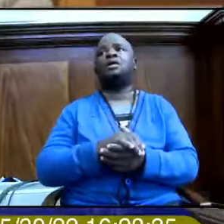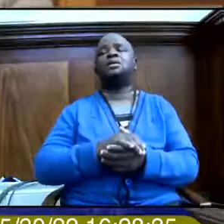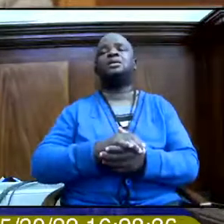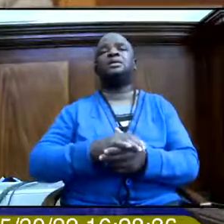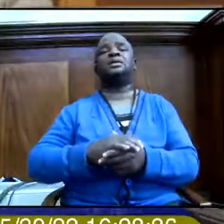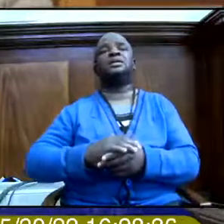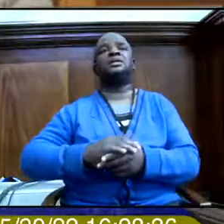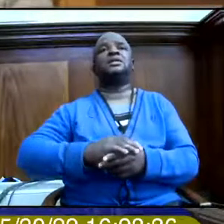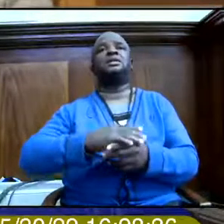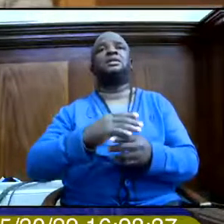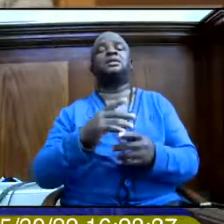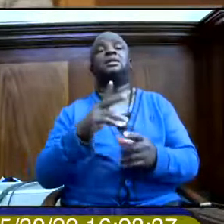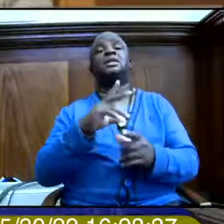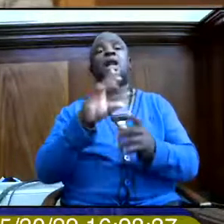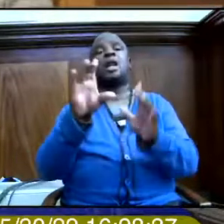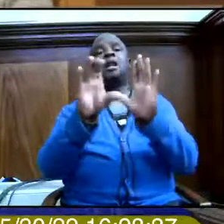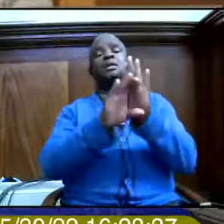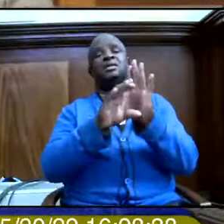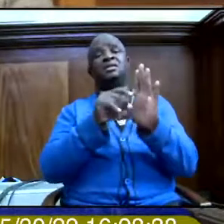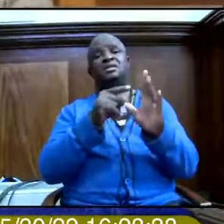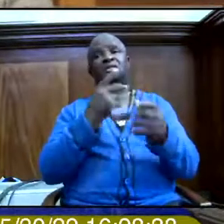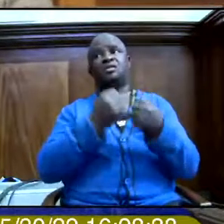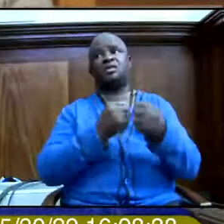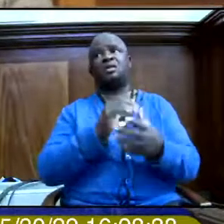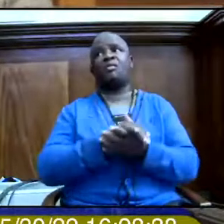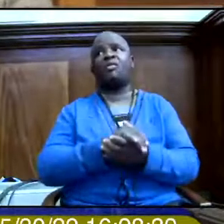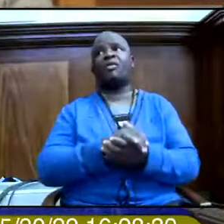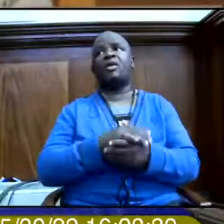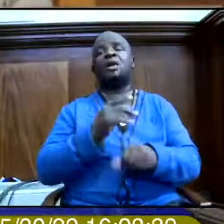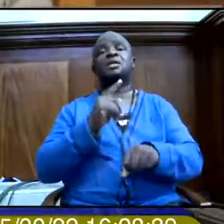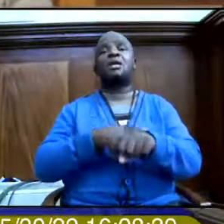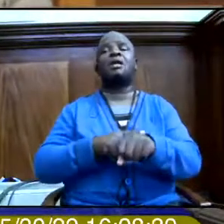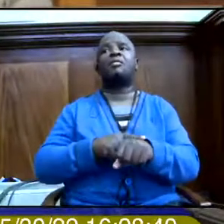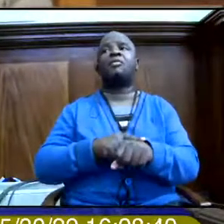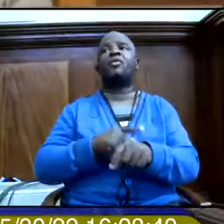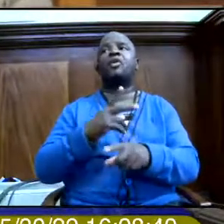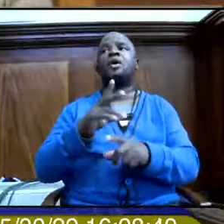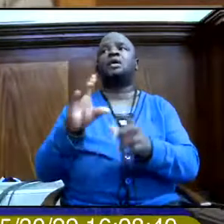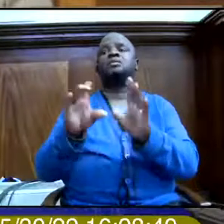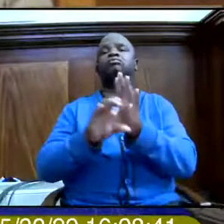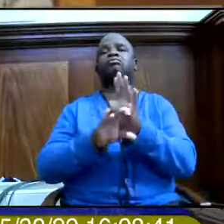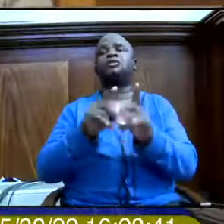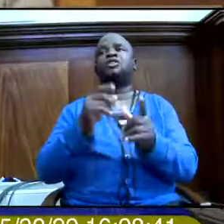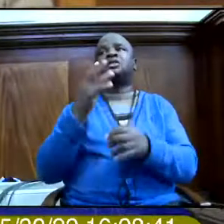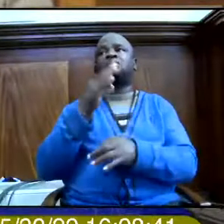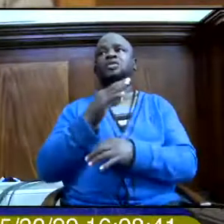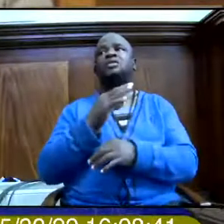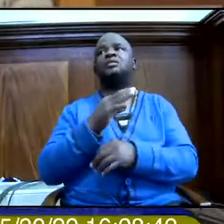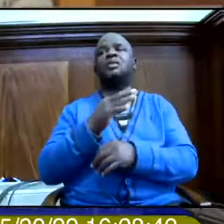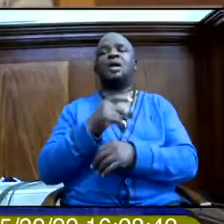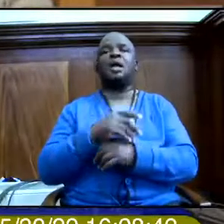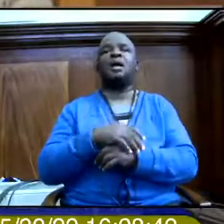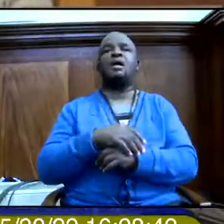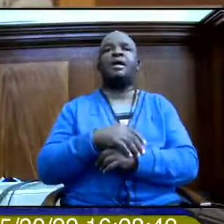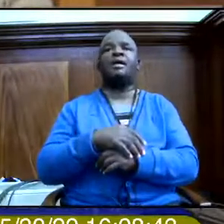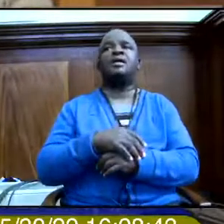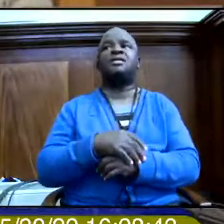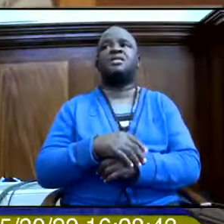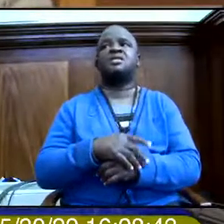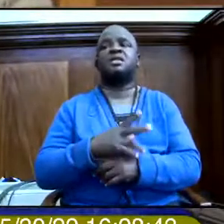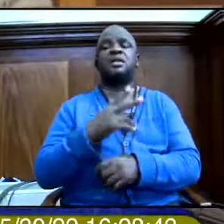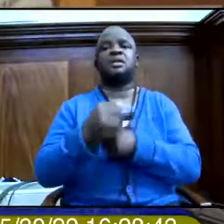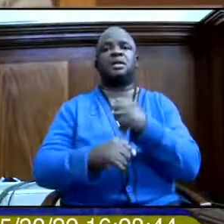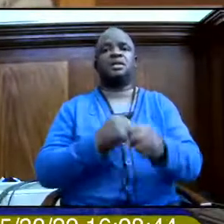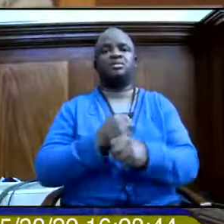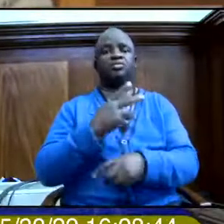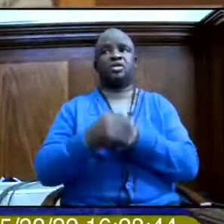my license disk when i renew the disk they say i must renew that disc every